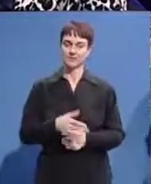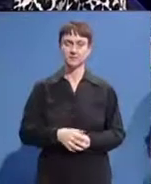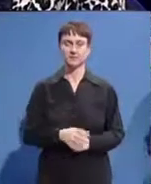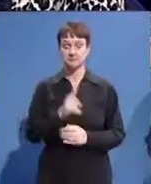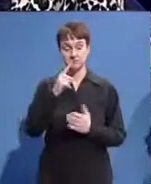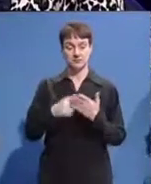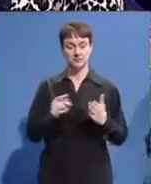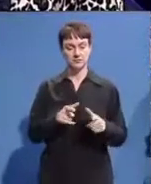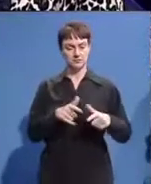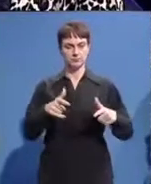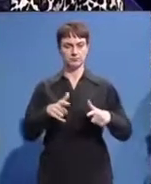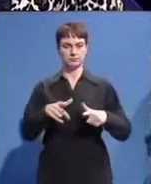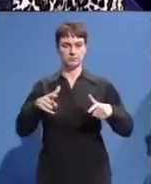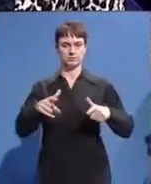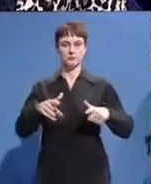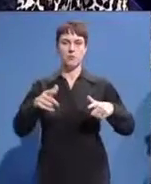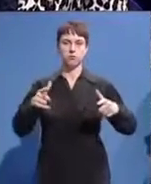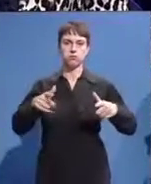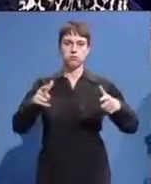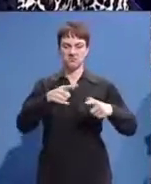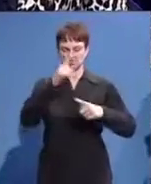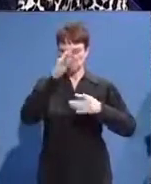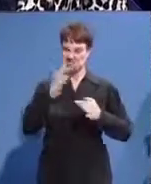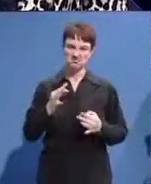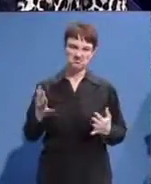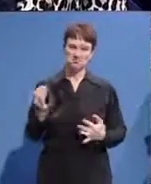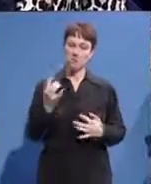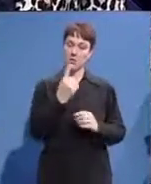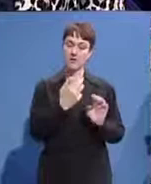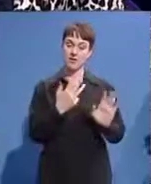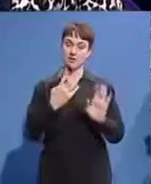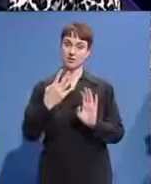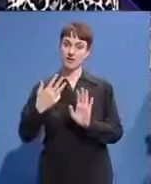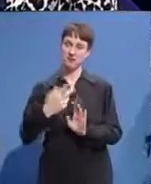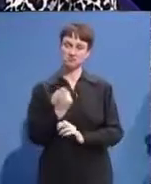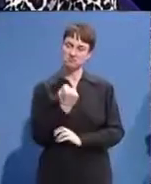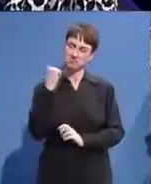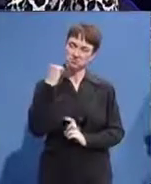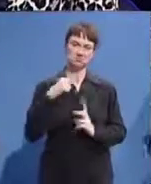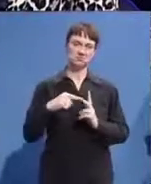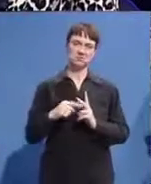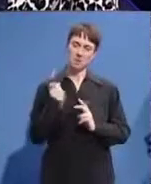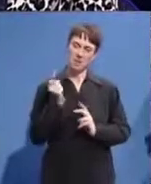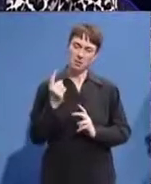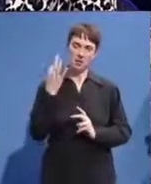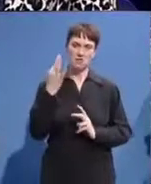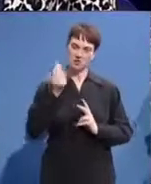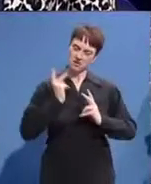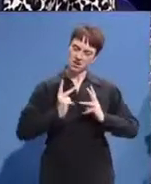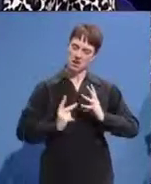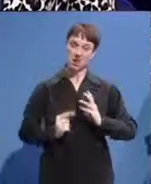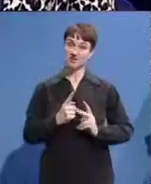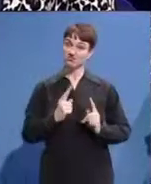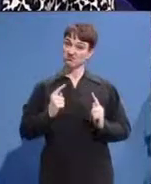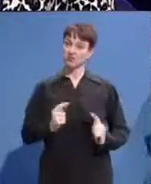in 1949 adopted the method of boycott, strike, civil disobedience and non-cooperation. This was a bold and heroic